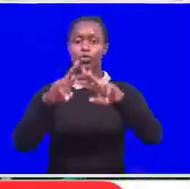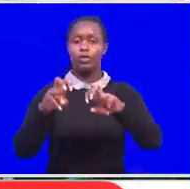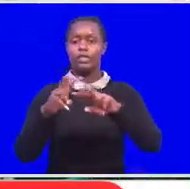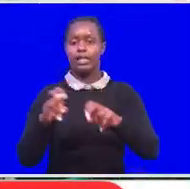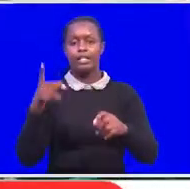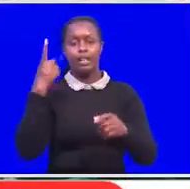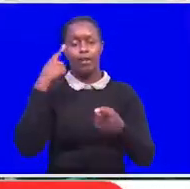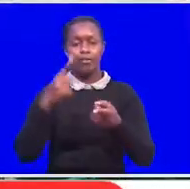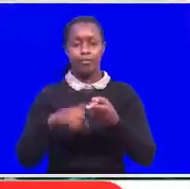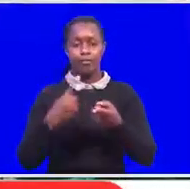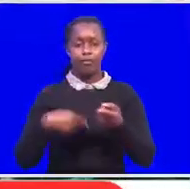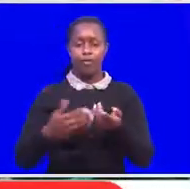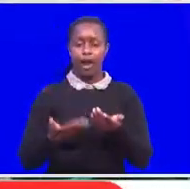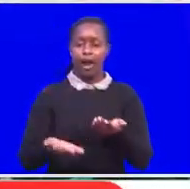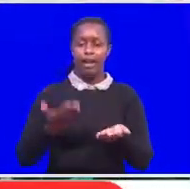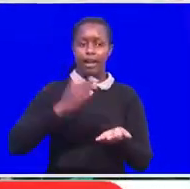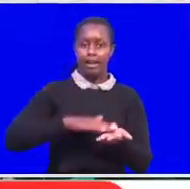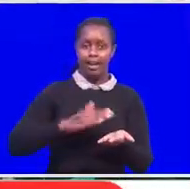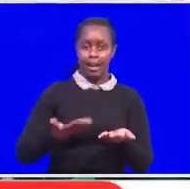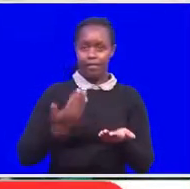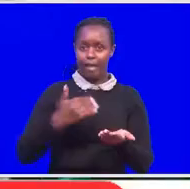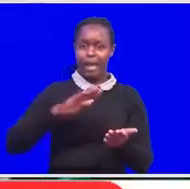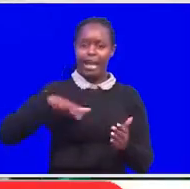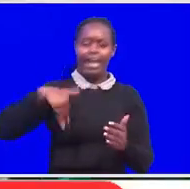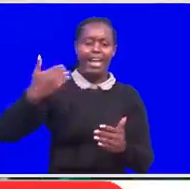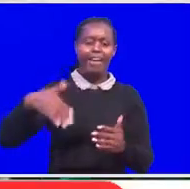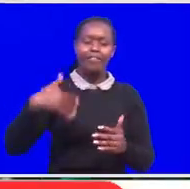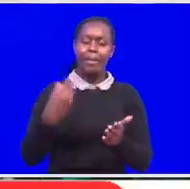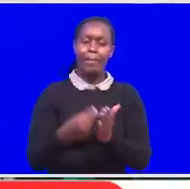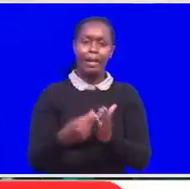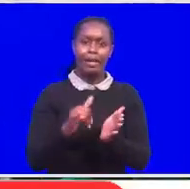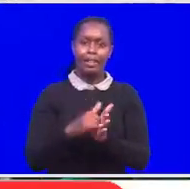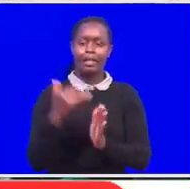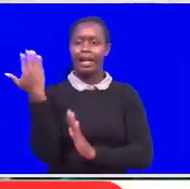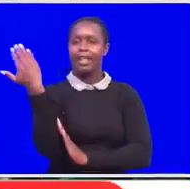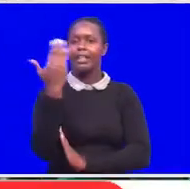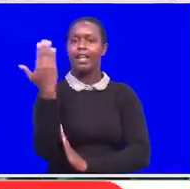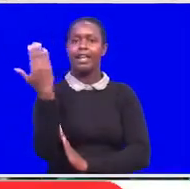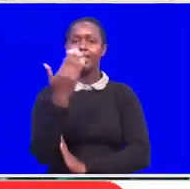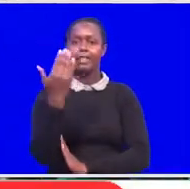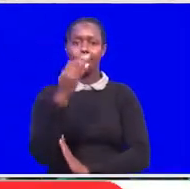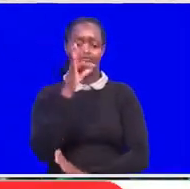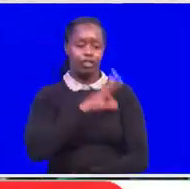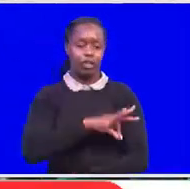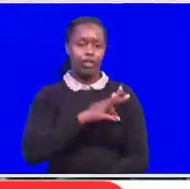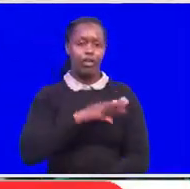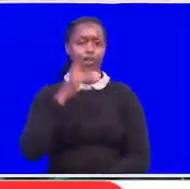of every single coin that the lecturer and for the